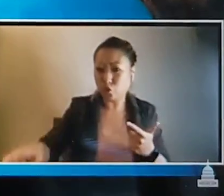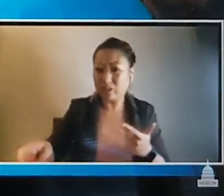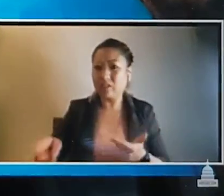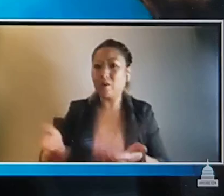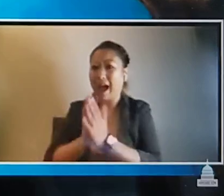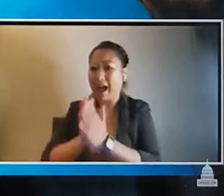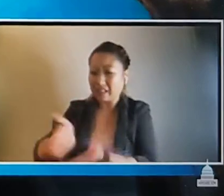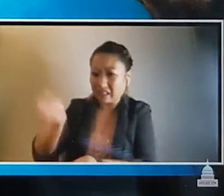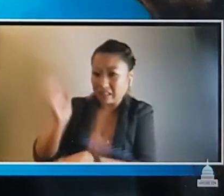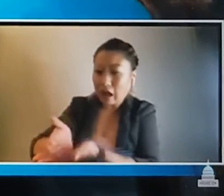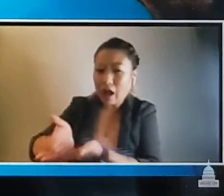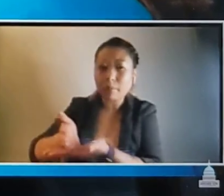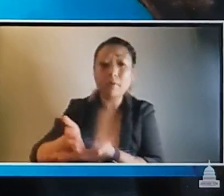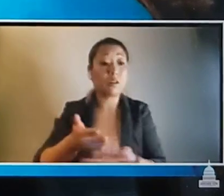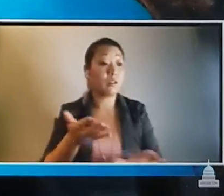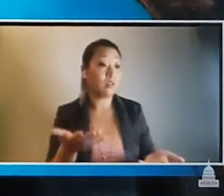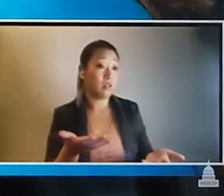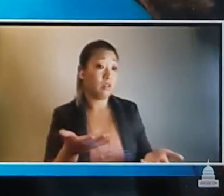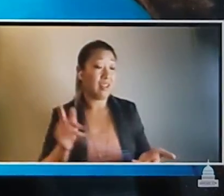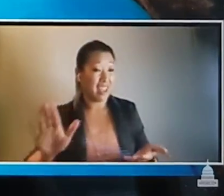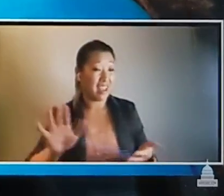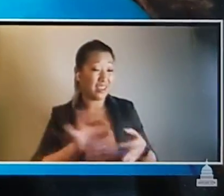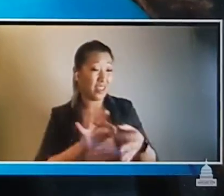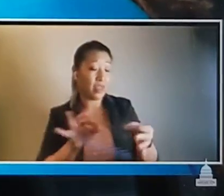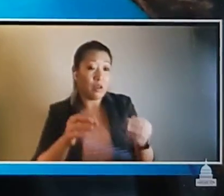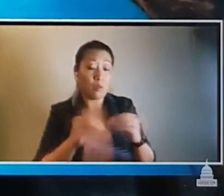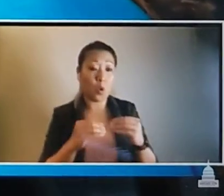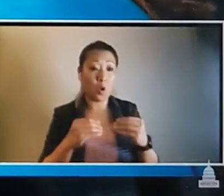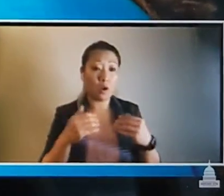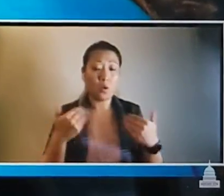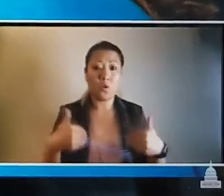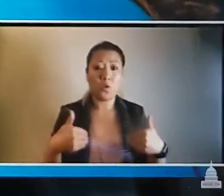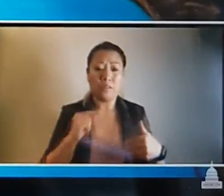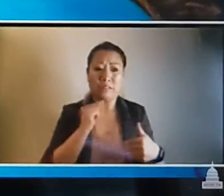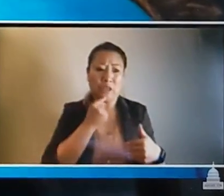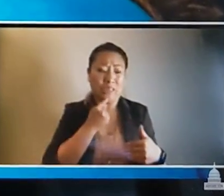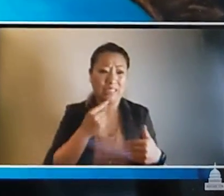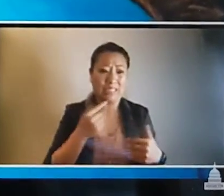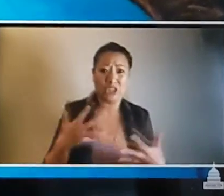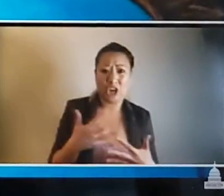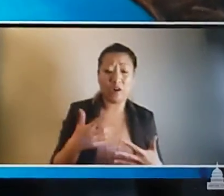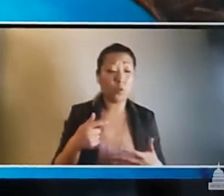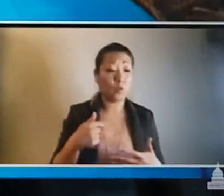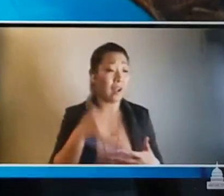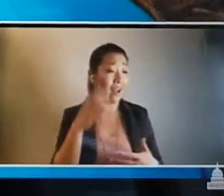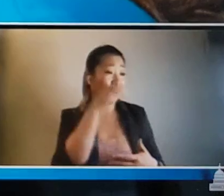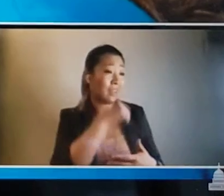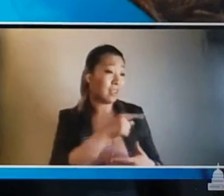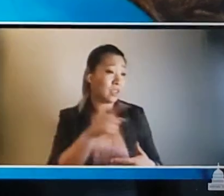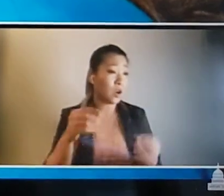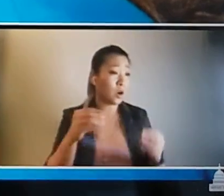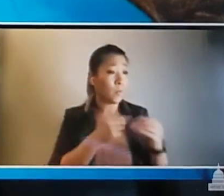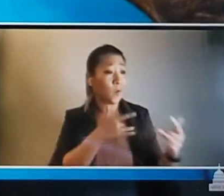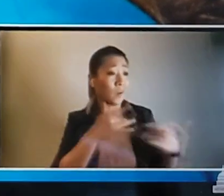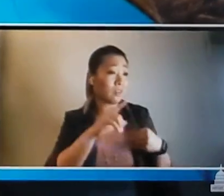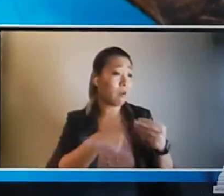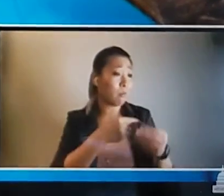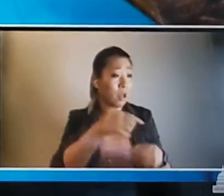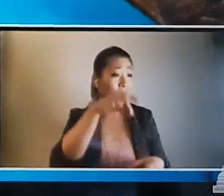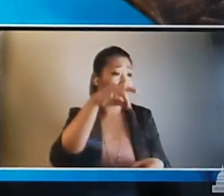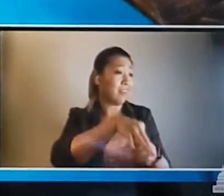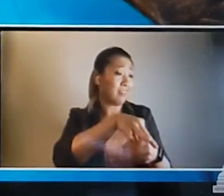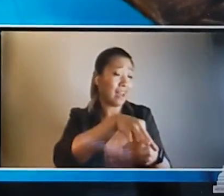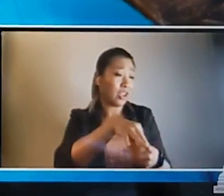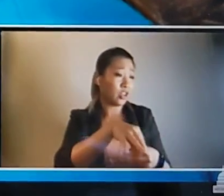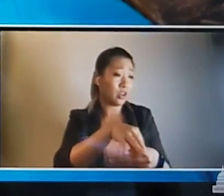Kevin, I guess they're just more upset about the election, theft than you are." And that's, you know, you've seen widespread reports